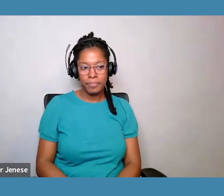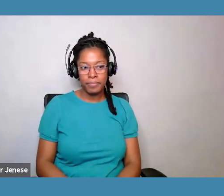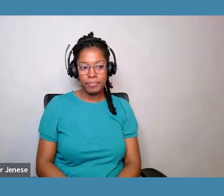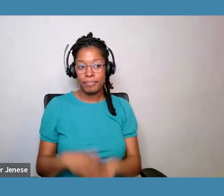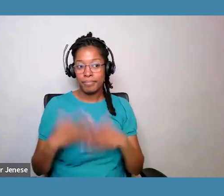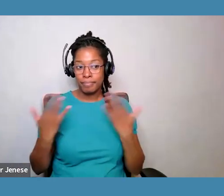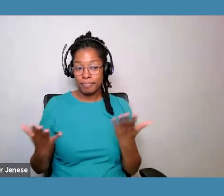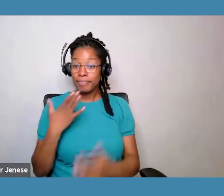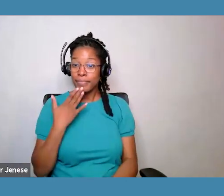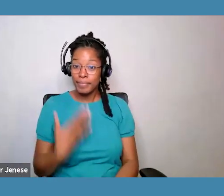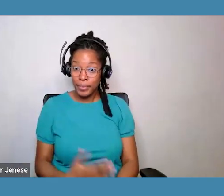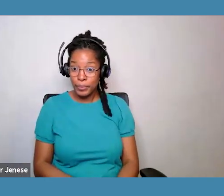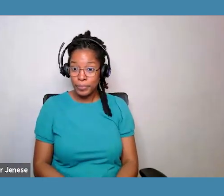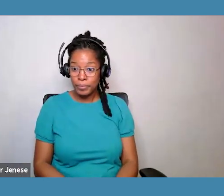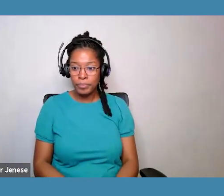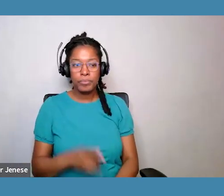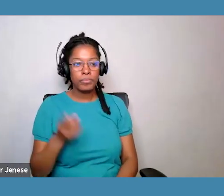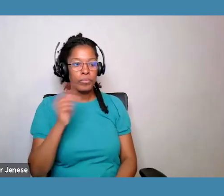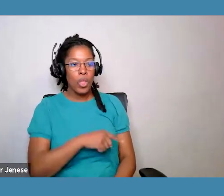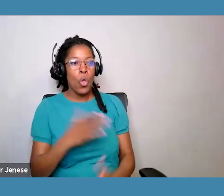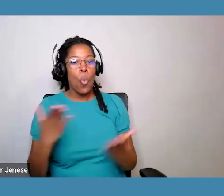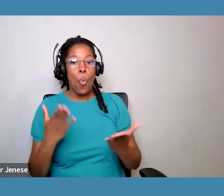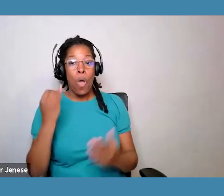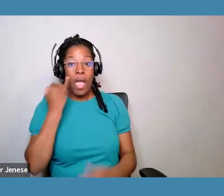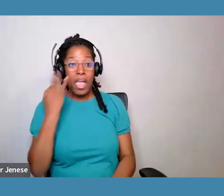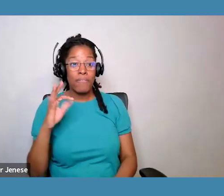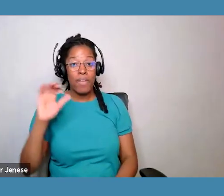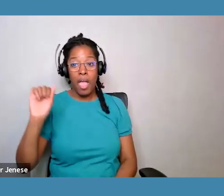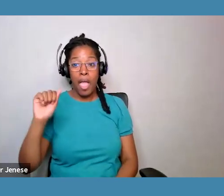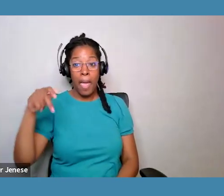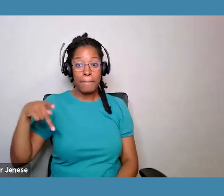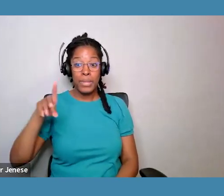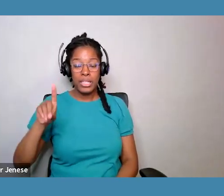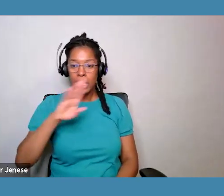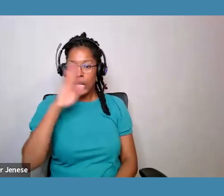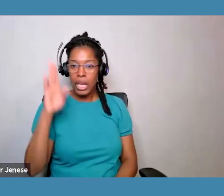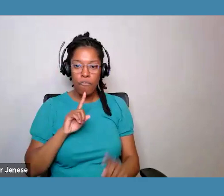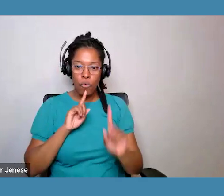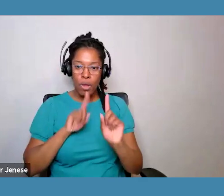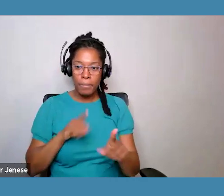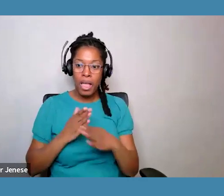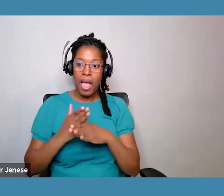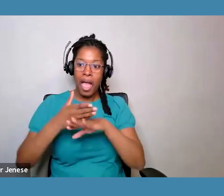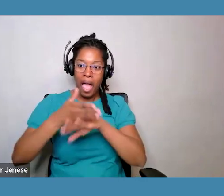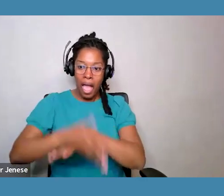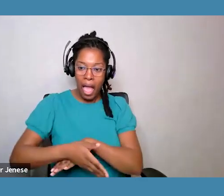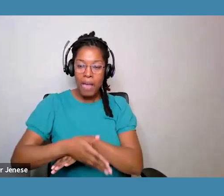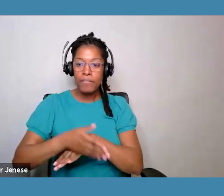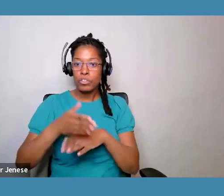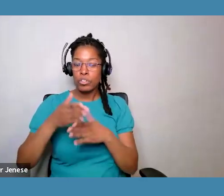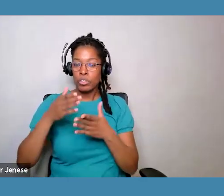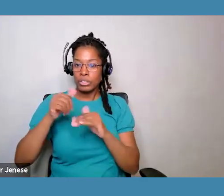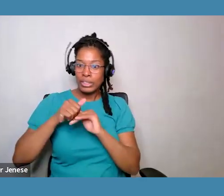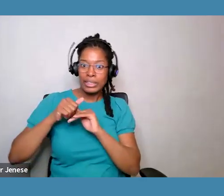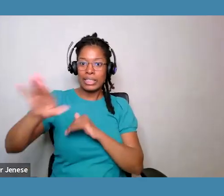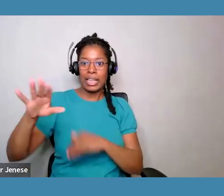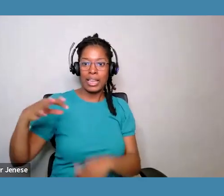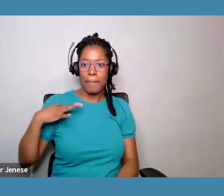Thank you. What if APD never replies after you submit an application?